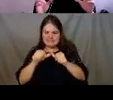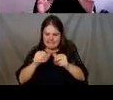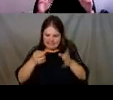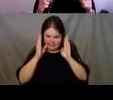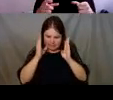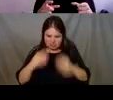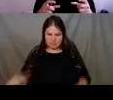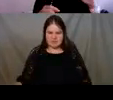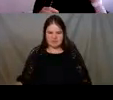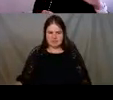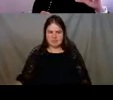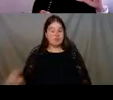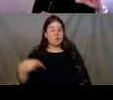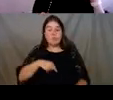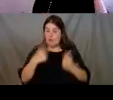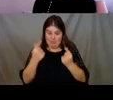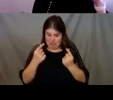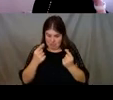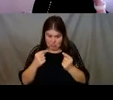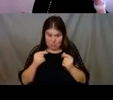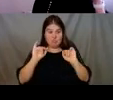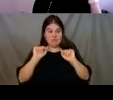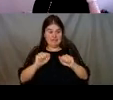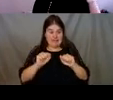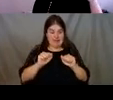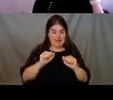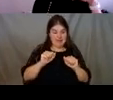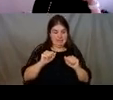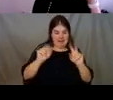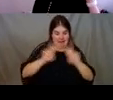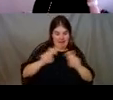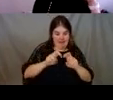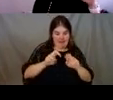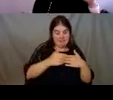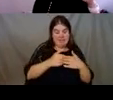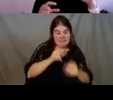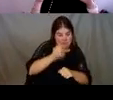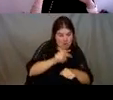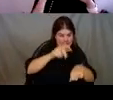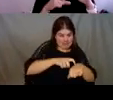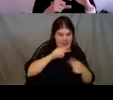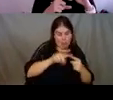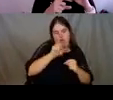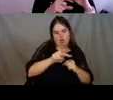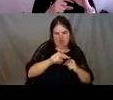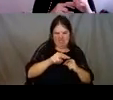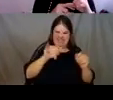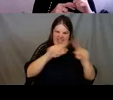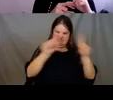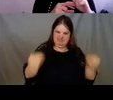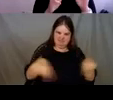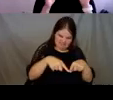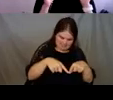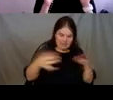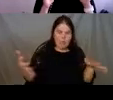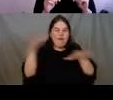Now, what we can do then is overlay our looking time, right, if the infant is looking at the stimuli, onto the ECG